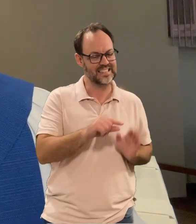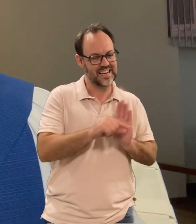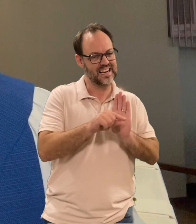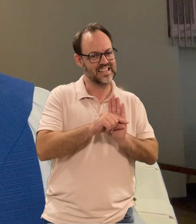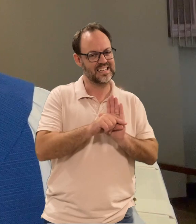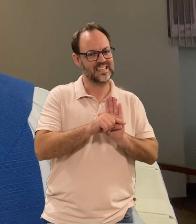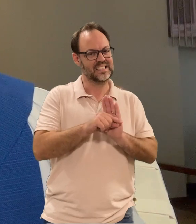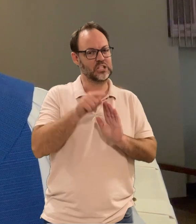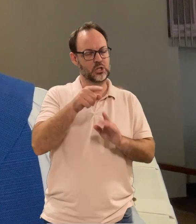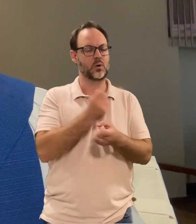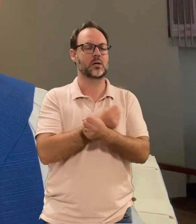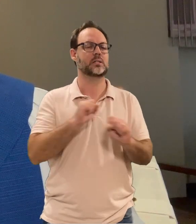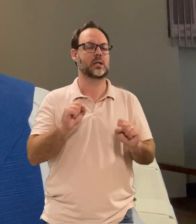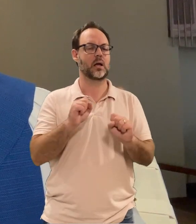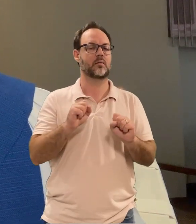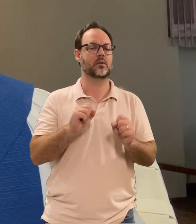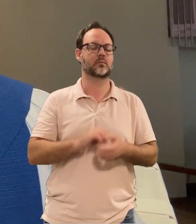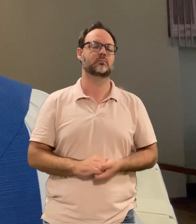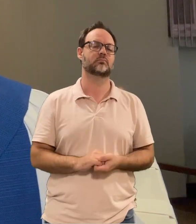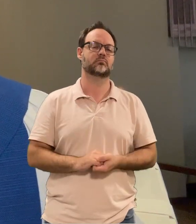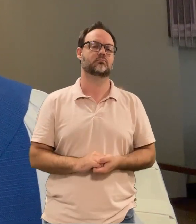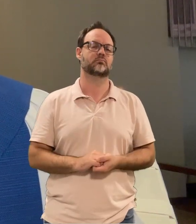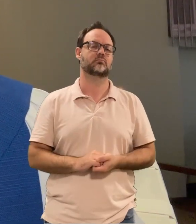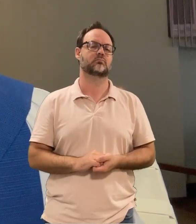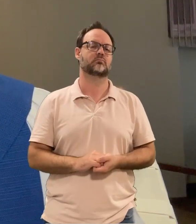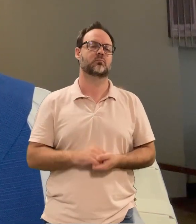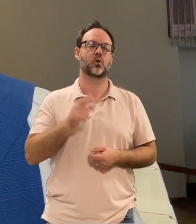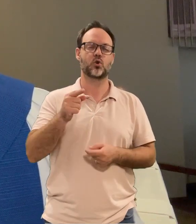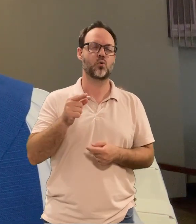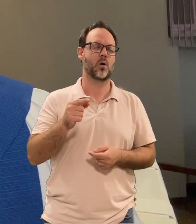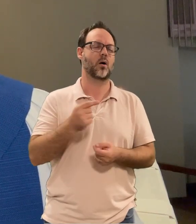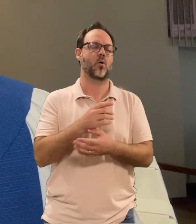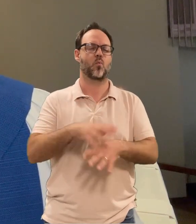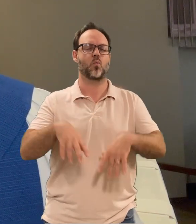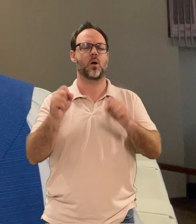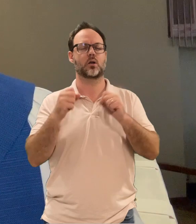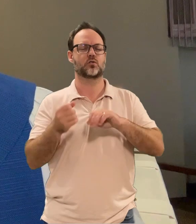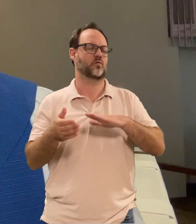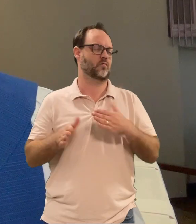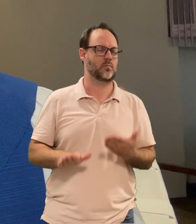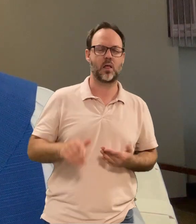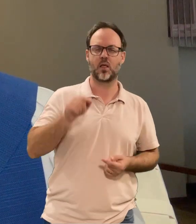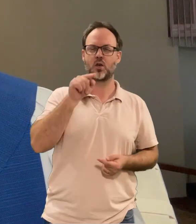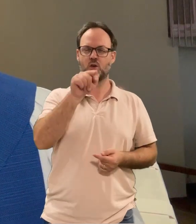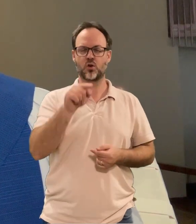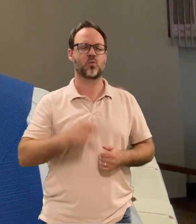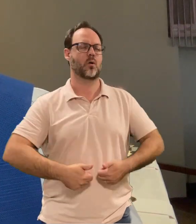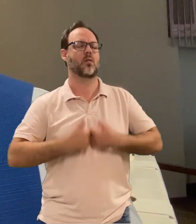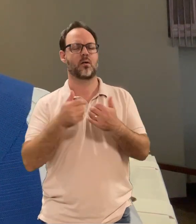that guarantees that you are saved, that you are forgiven, that you are rescued from